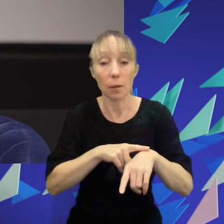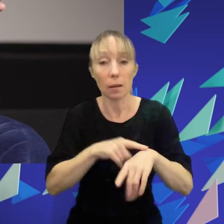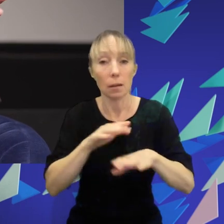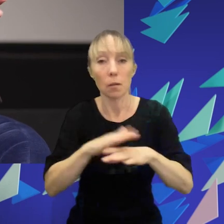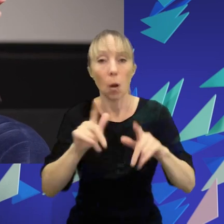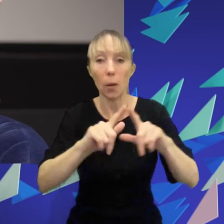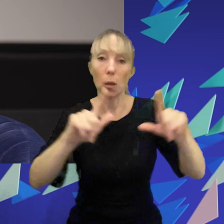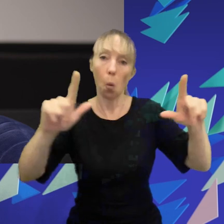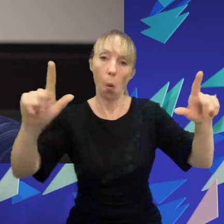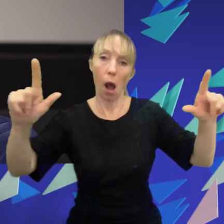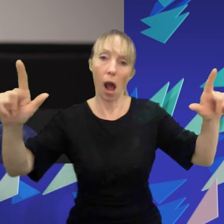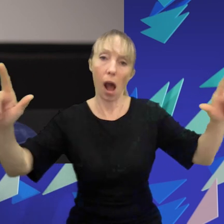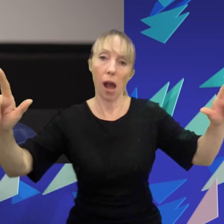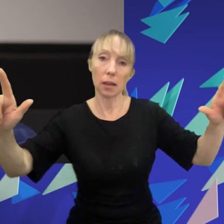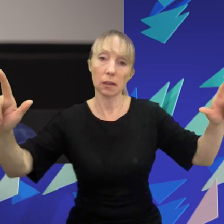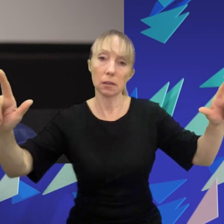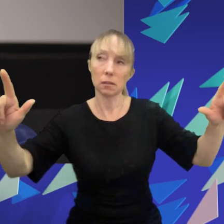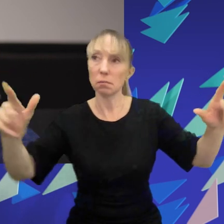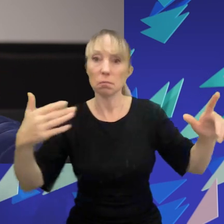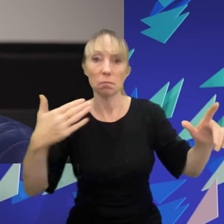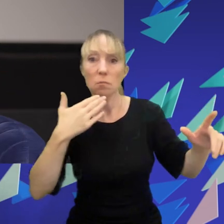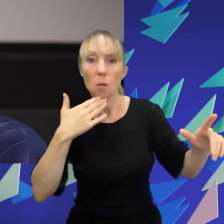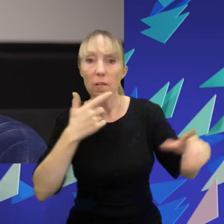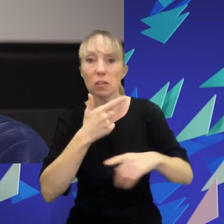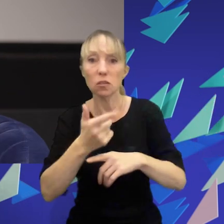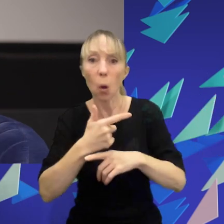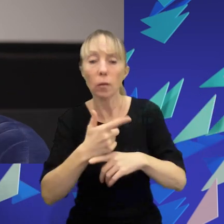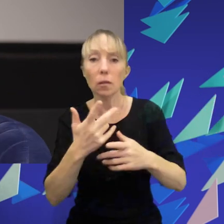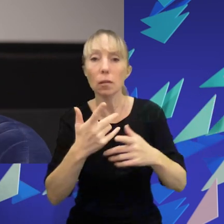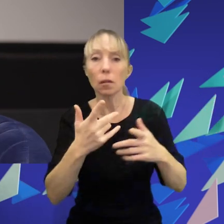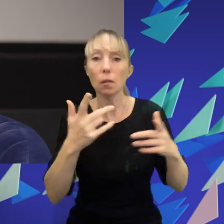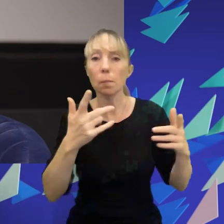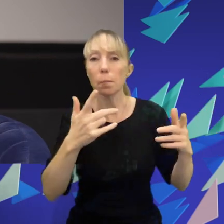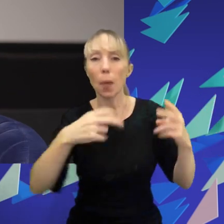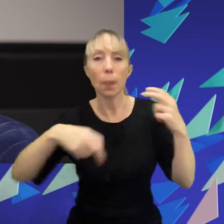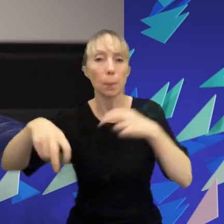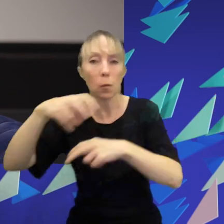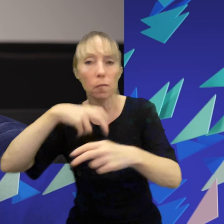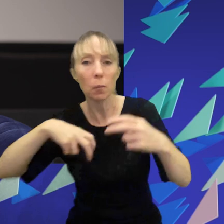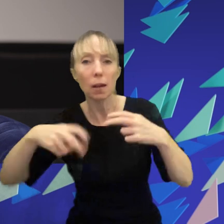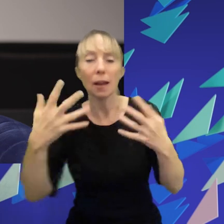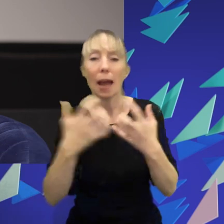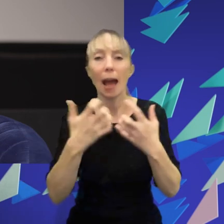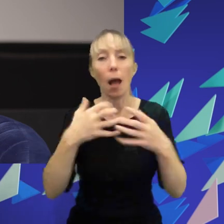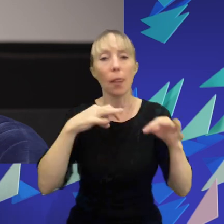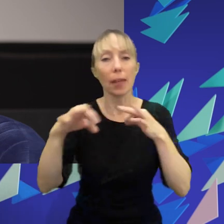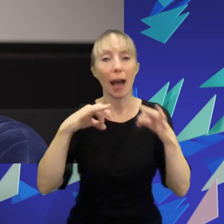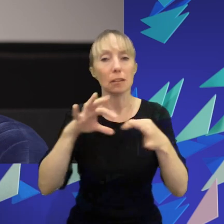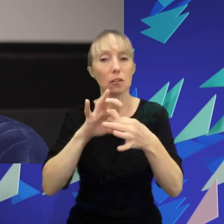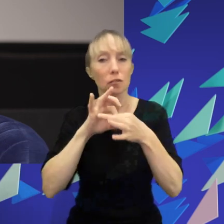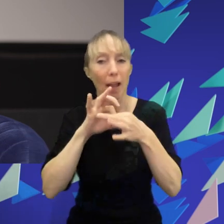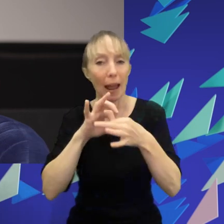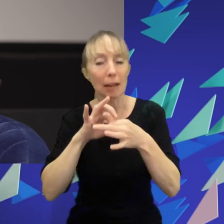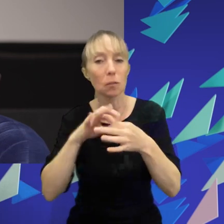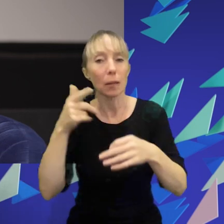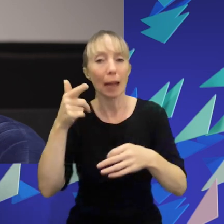not only wide, boring shots, but that the movement and the way the actors relate to the camera that comes to the middle